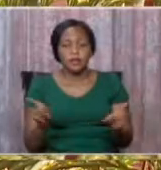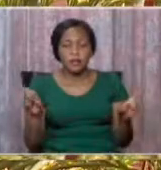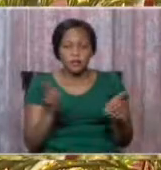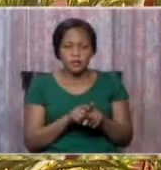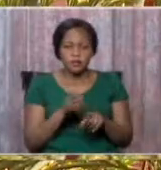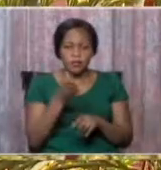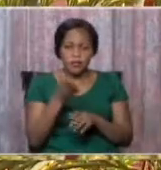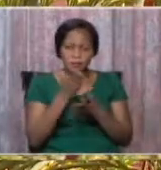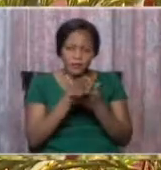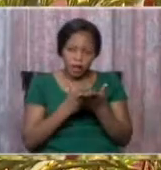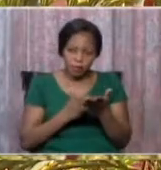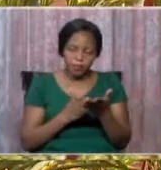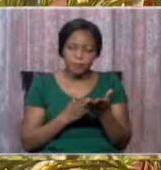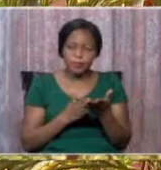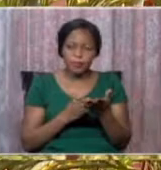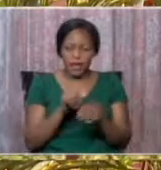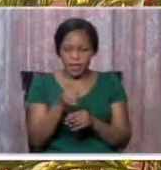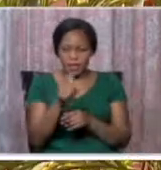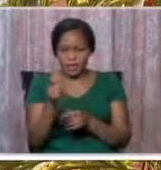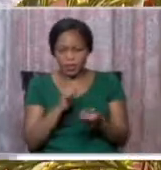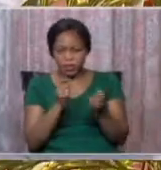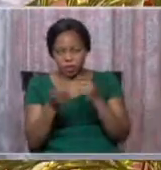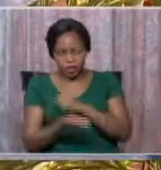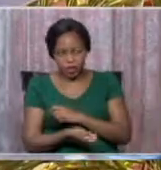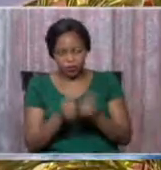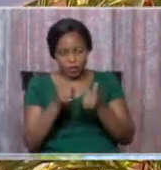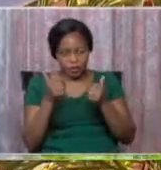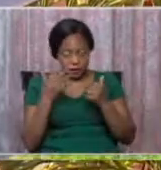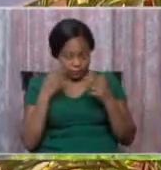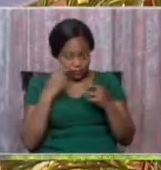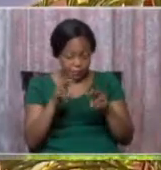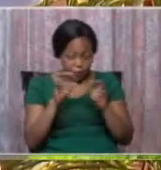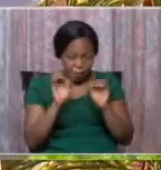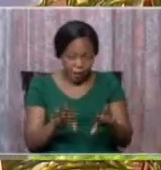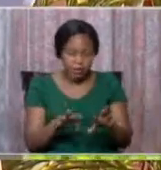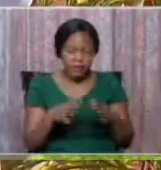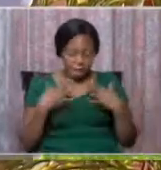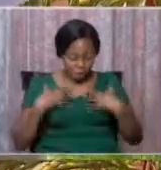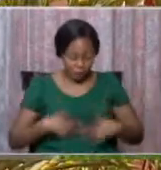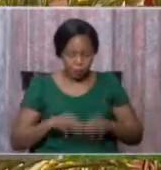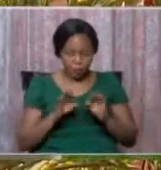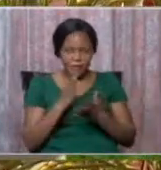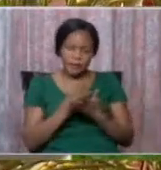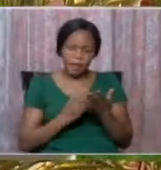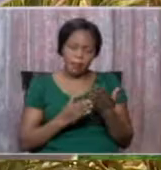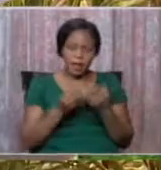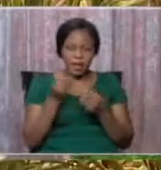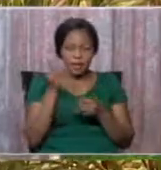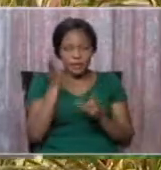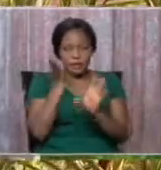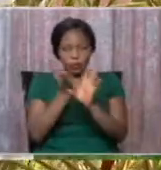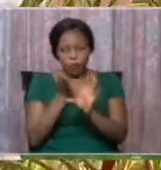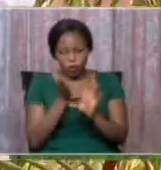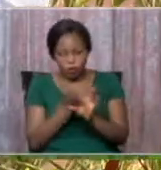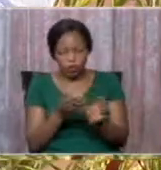Okay, you dream when you're having sexual intercourse. Well, let me say one beautiful lady that your